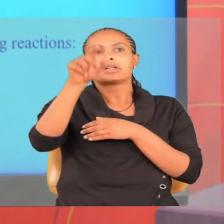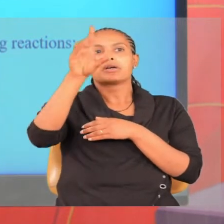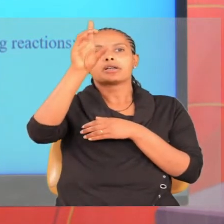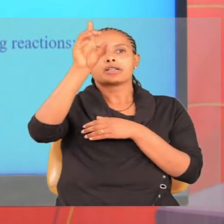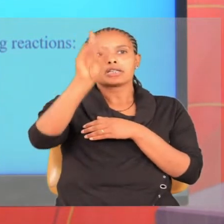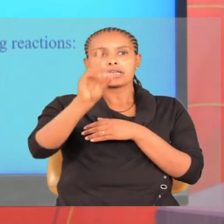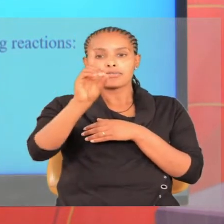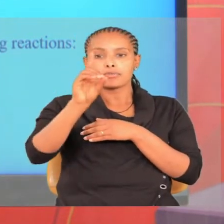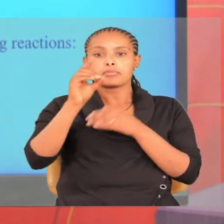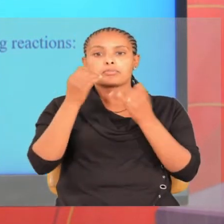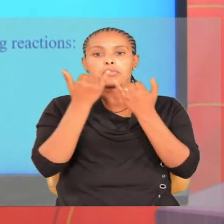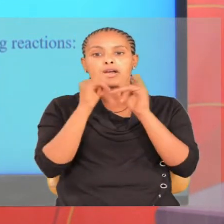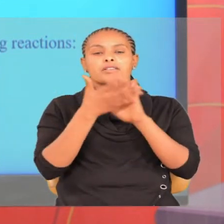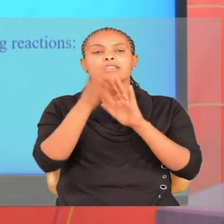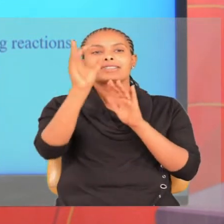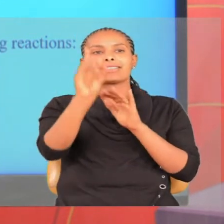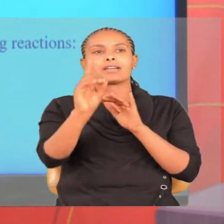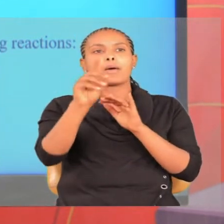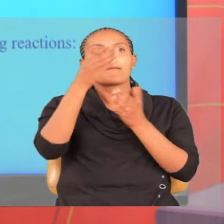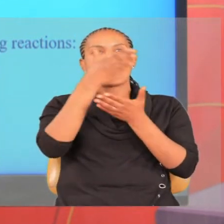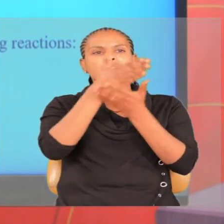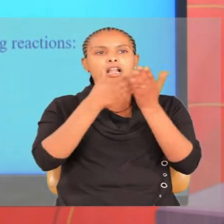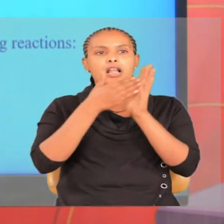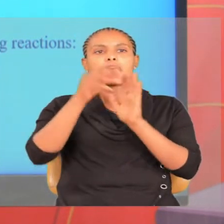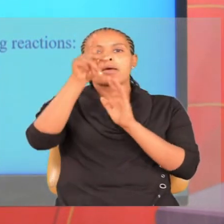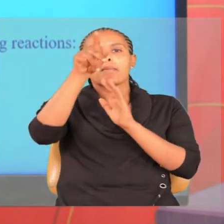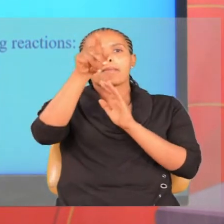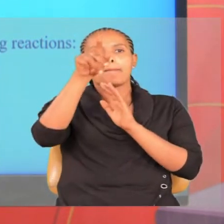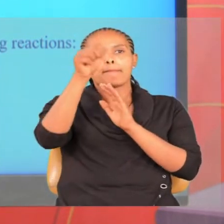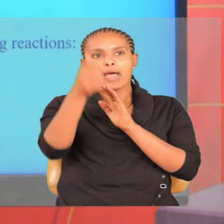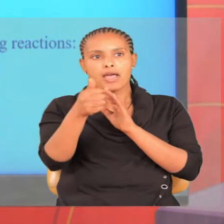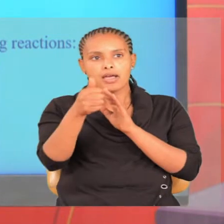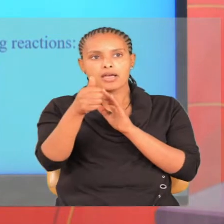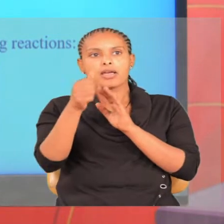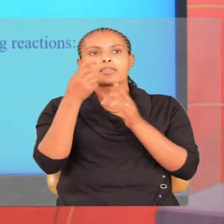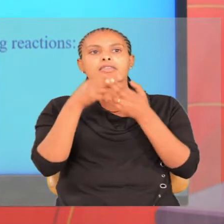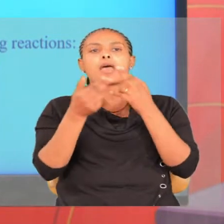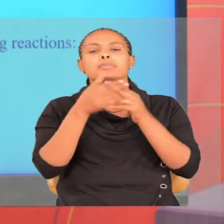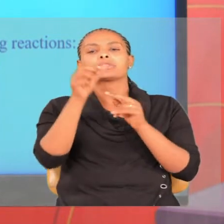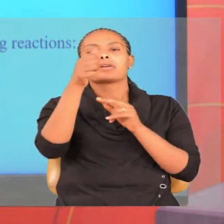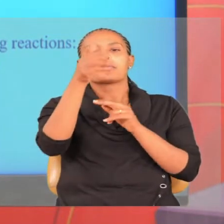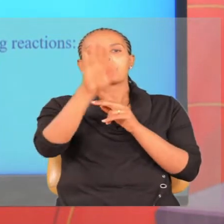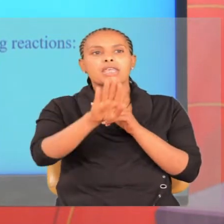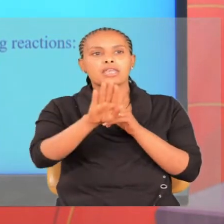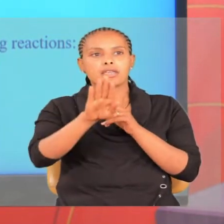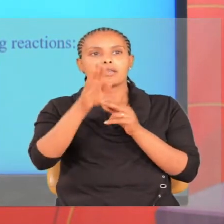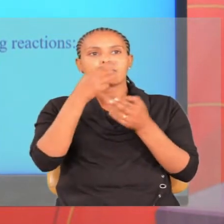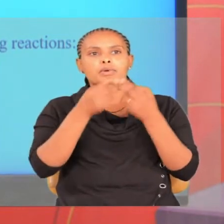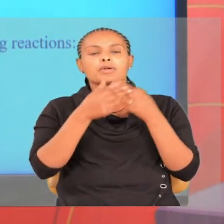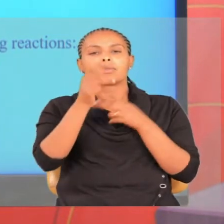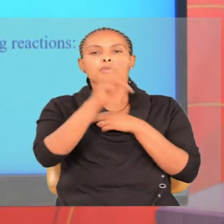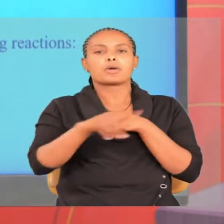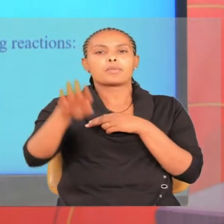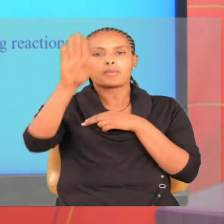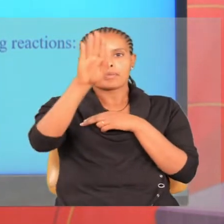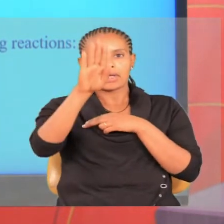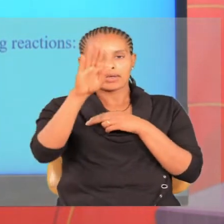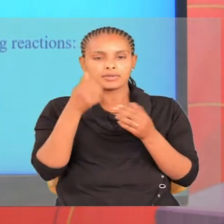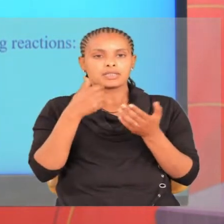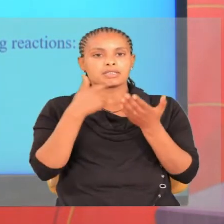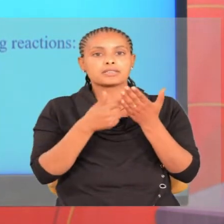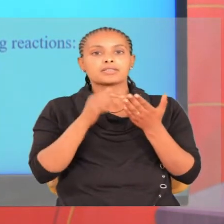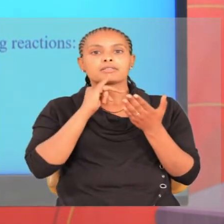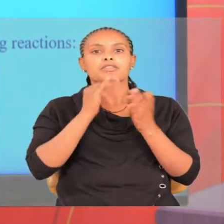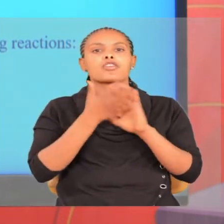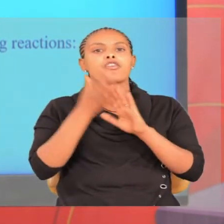to the power of D divided by partial pressure of M to the power of A times partial pressure of B to the power of B. This